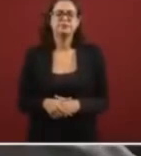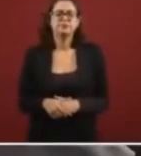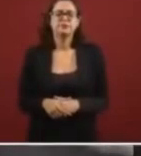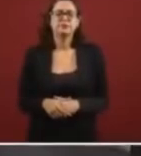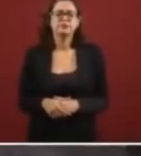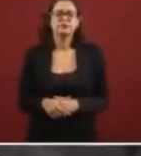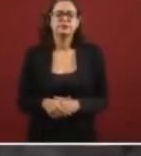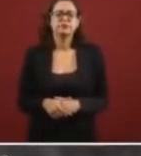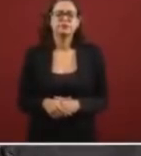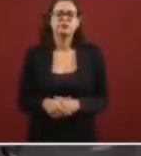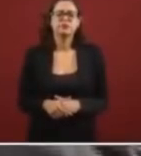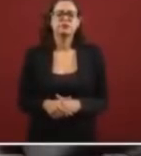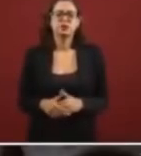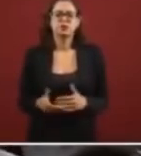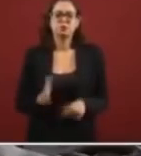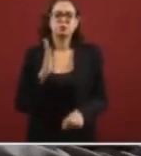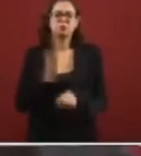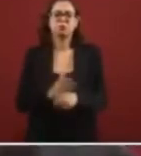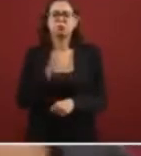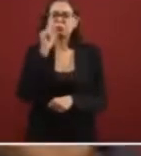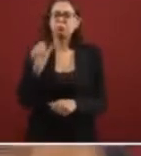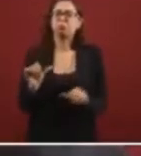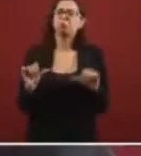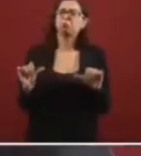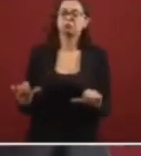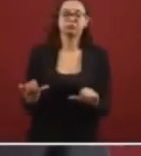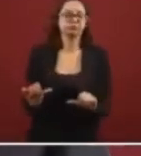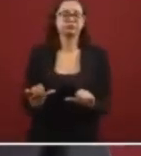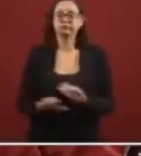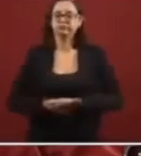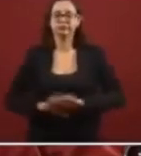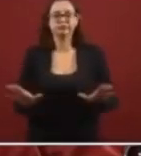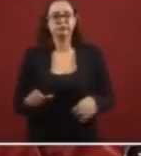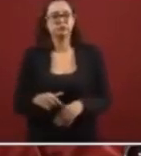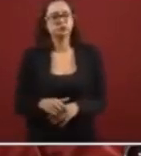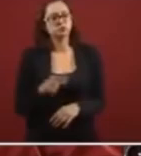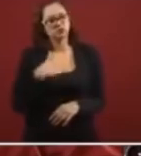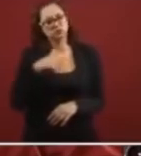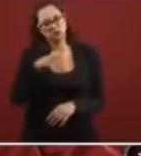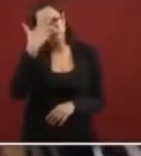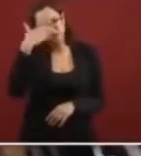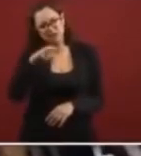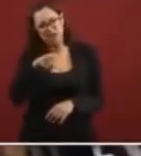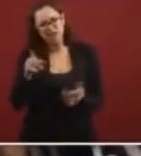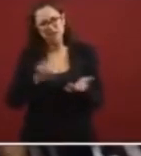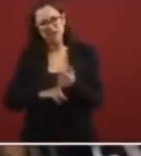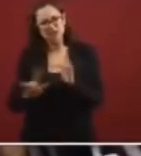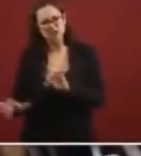no se permite la impunidad. We do not permit impunity anymore for anybody.